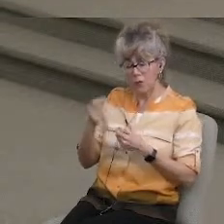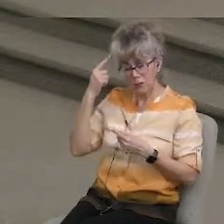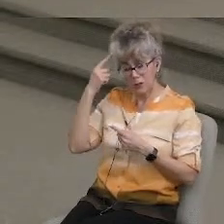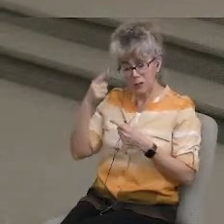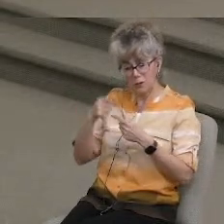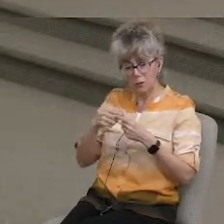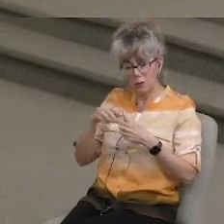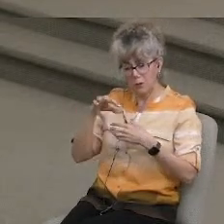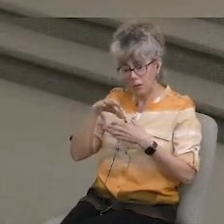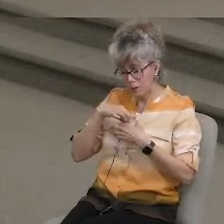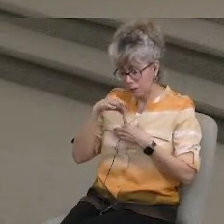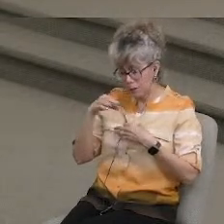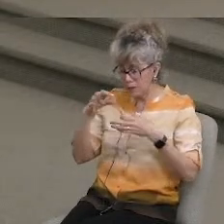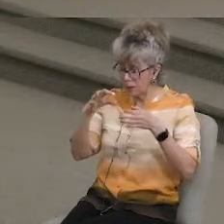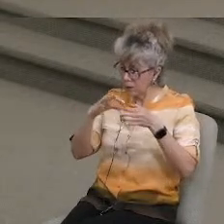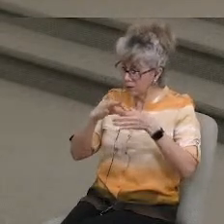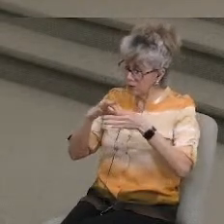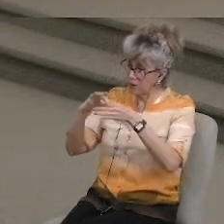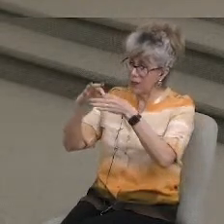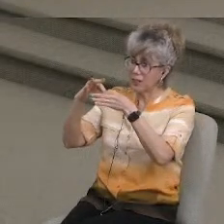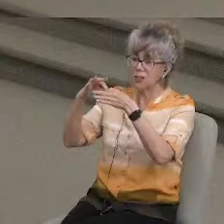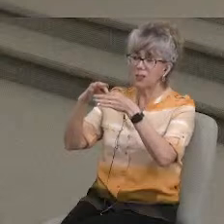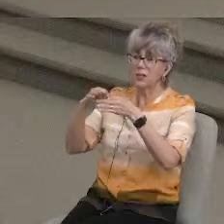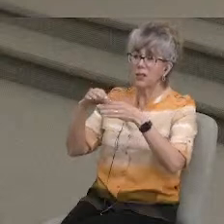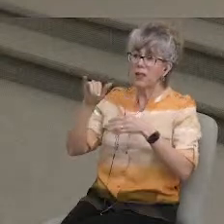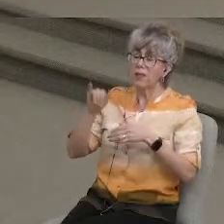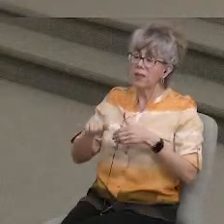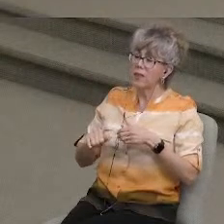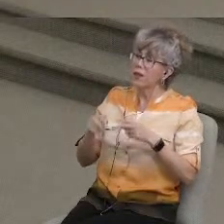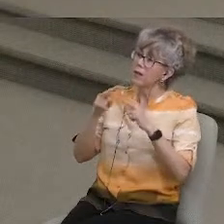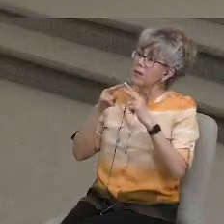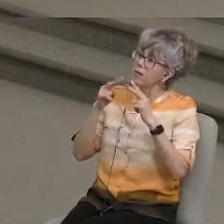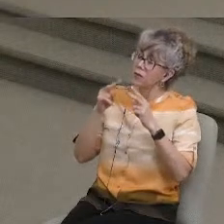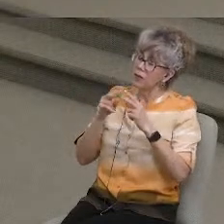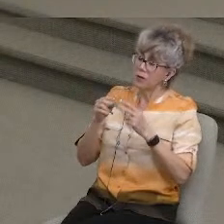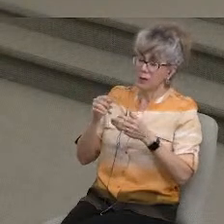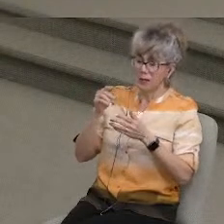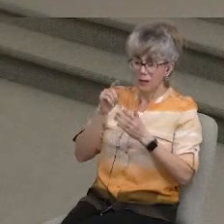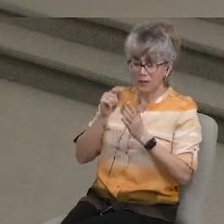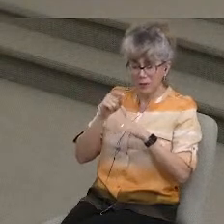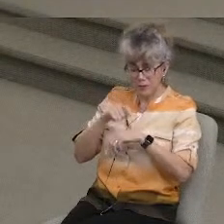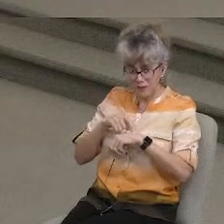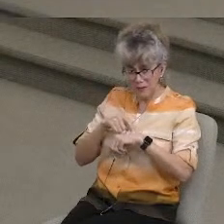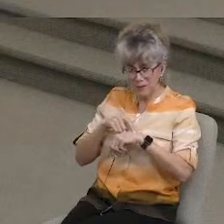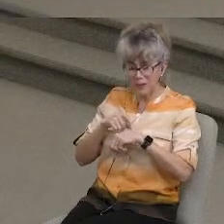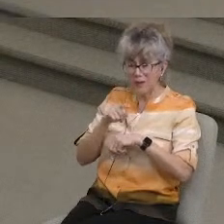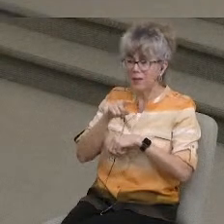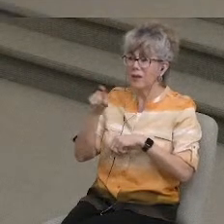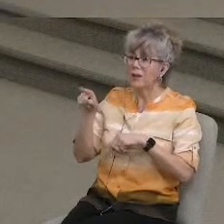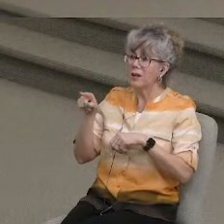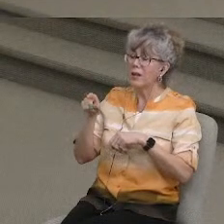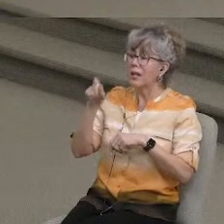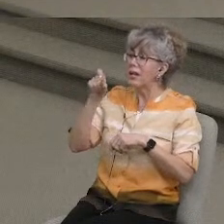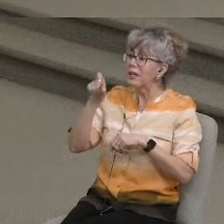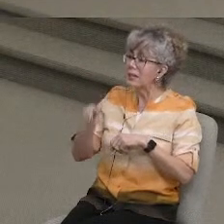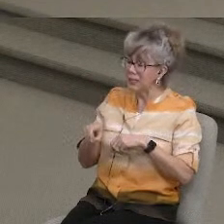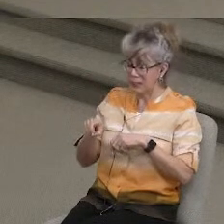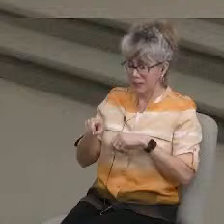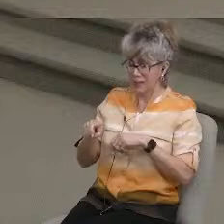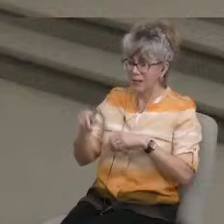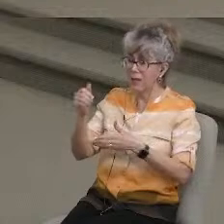connection to yourself. Until that very moment, they had not realized without intervention,